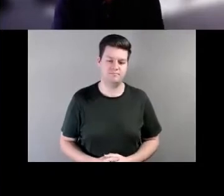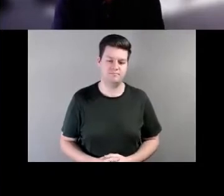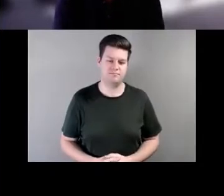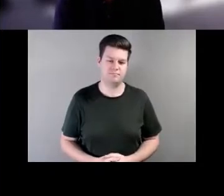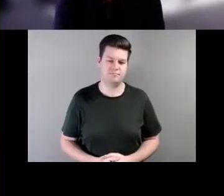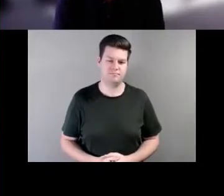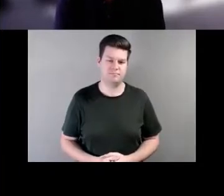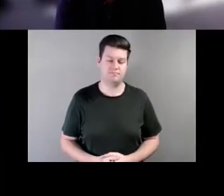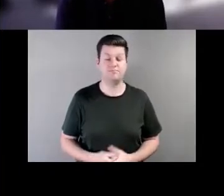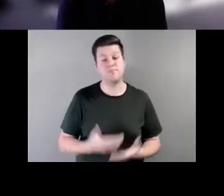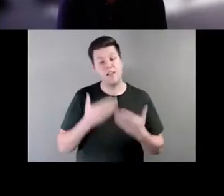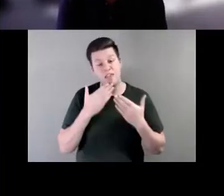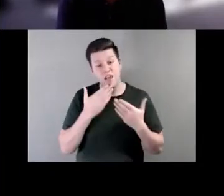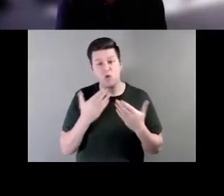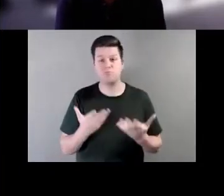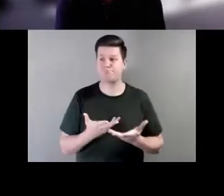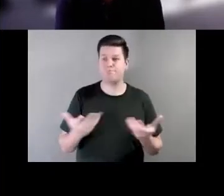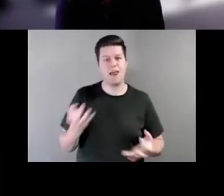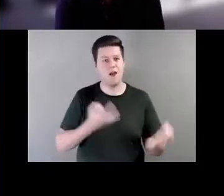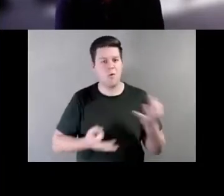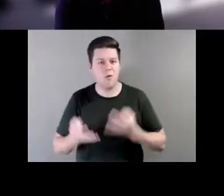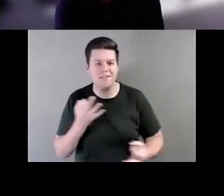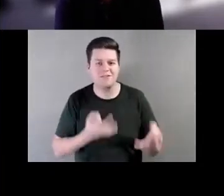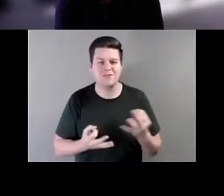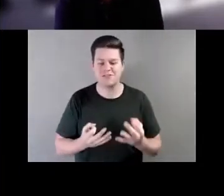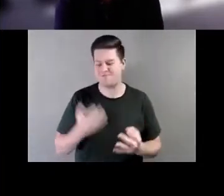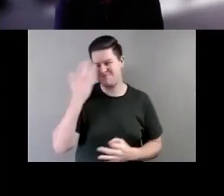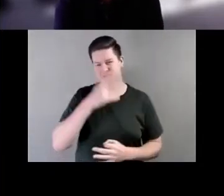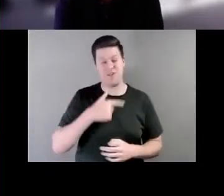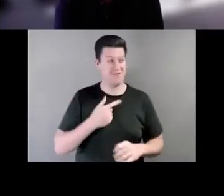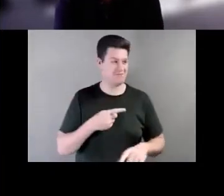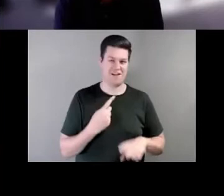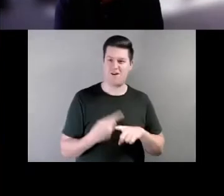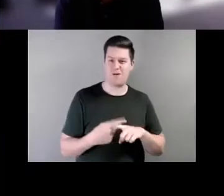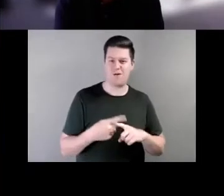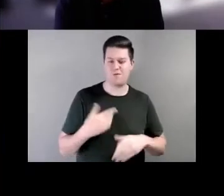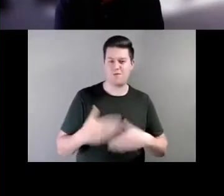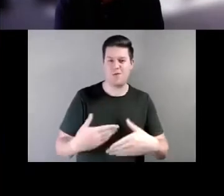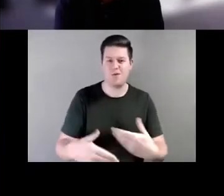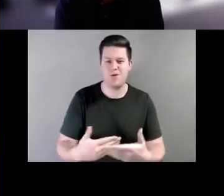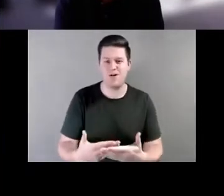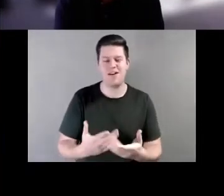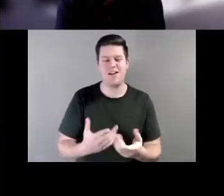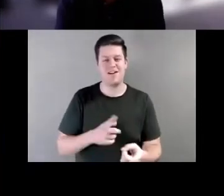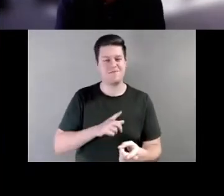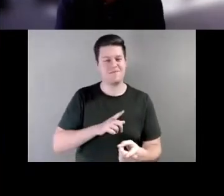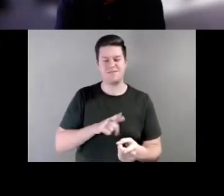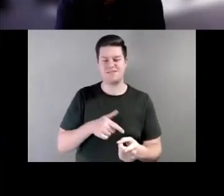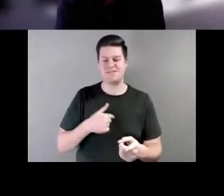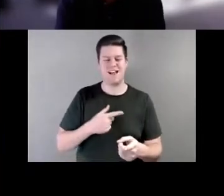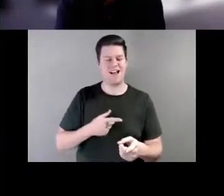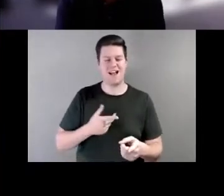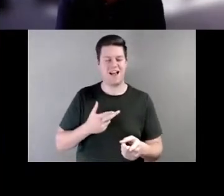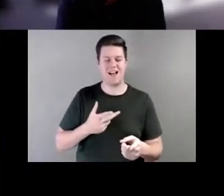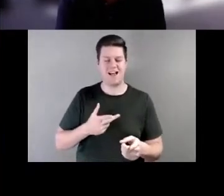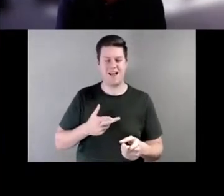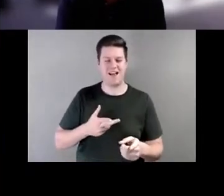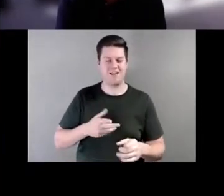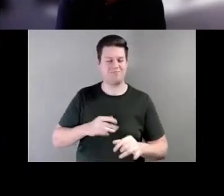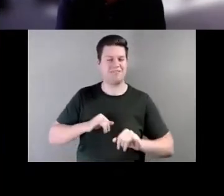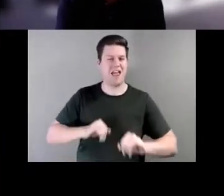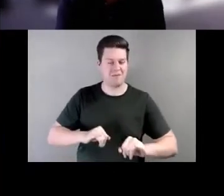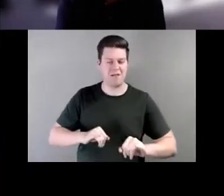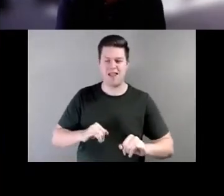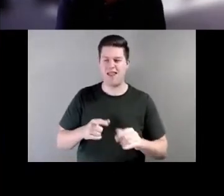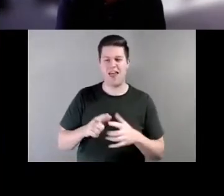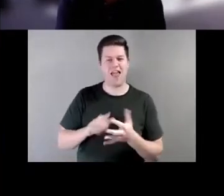Thank you. And questions. I was rushing through all of that because I'm terrible for Emma gives me 10 minutes and I